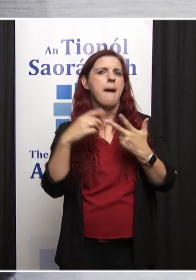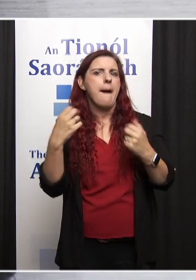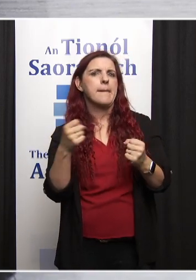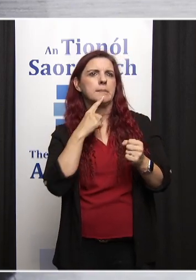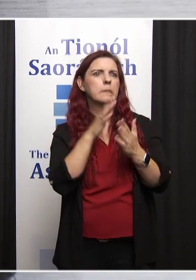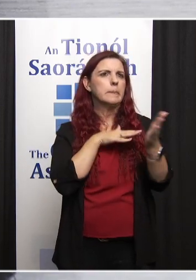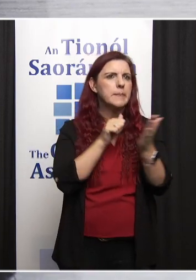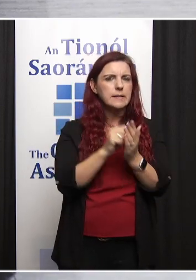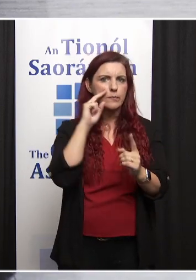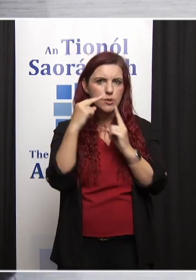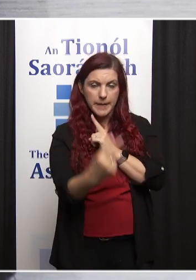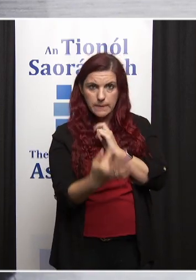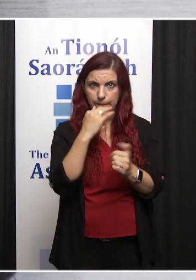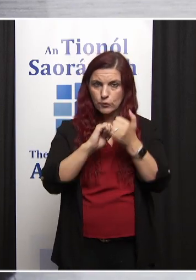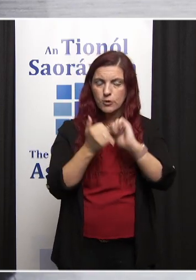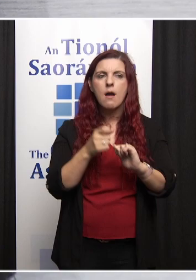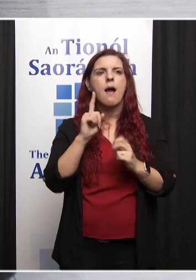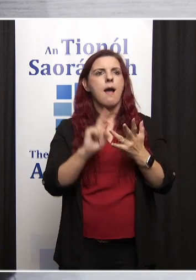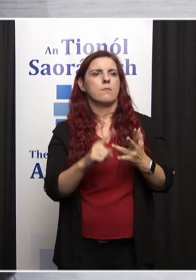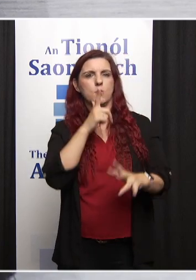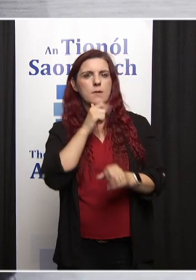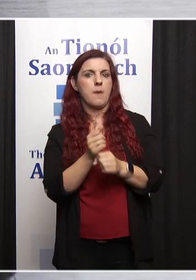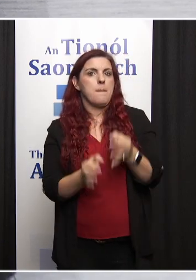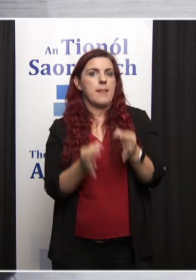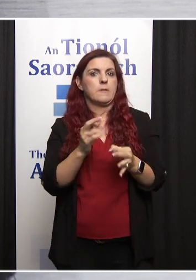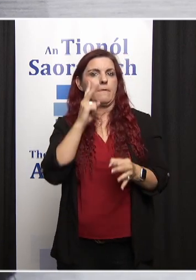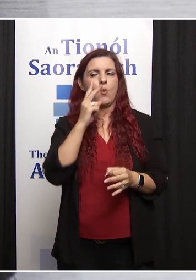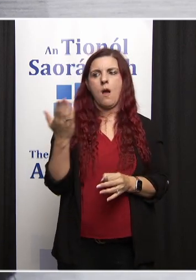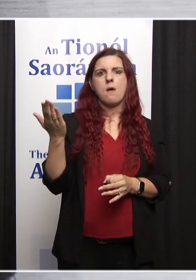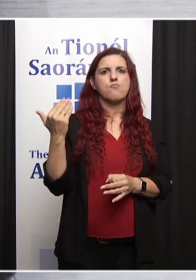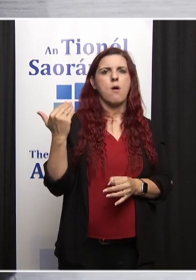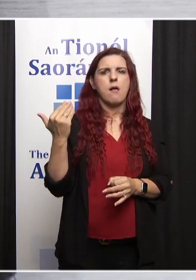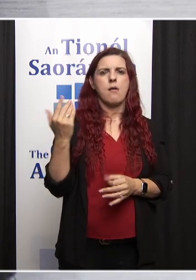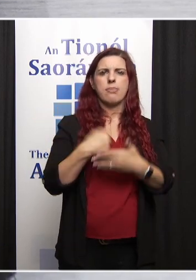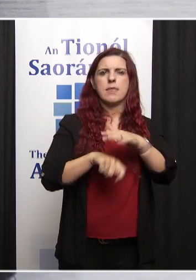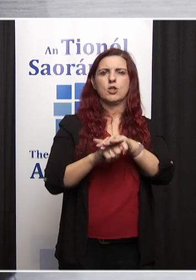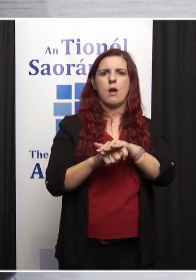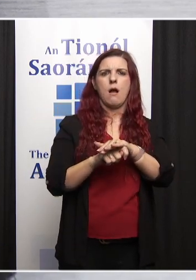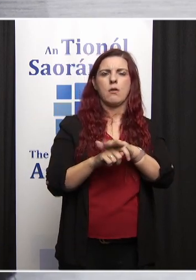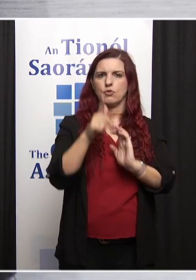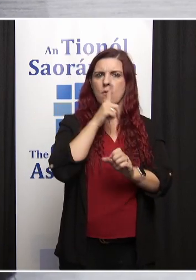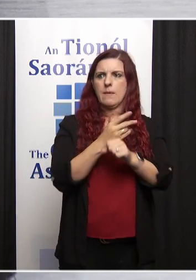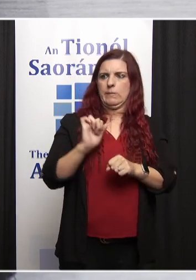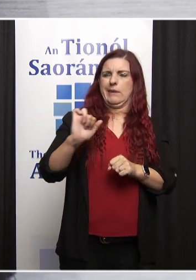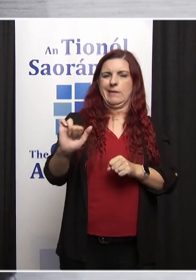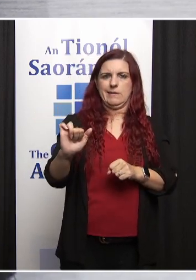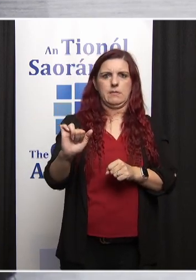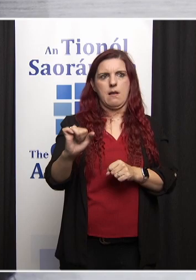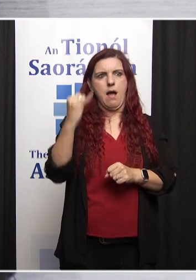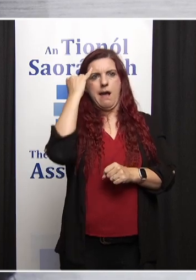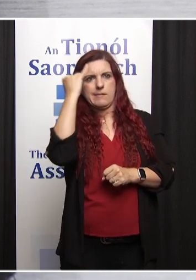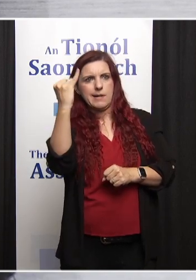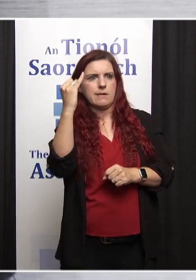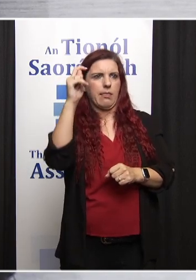perspective, and indeed a political view from a former Taoiseach who spoke to us about his thoughts